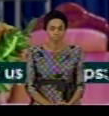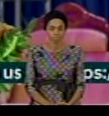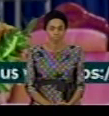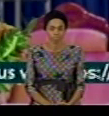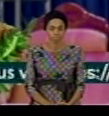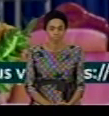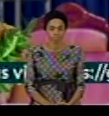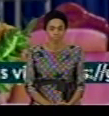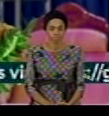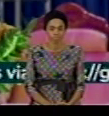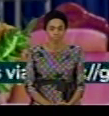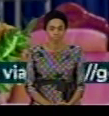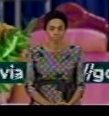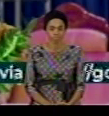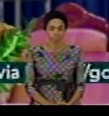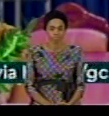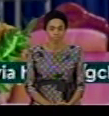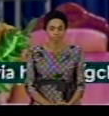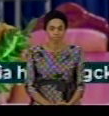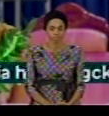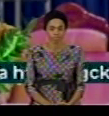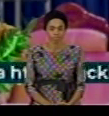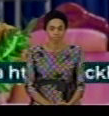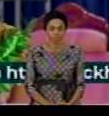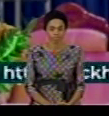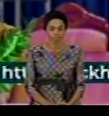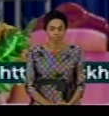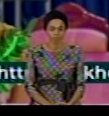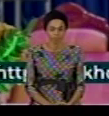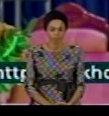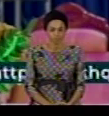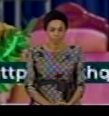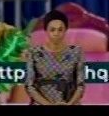hey Adam